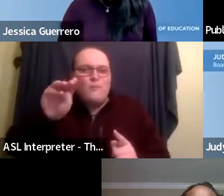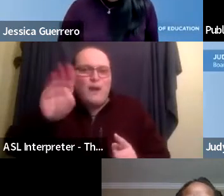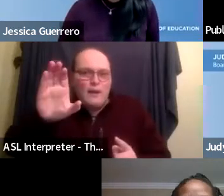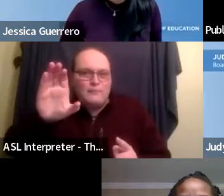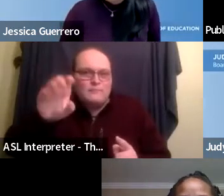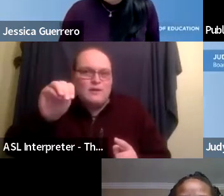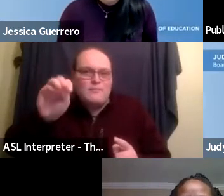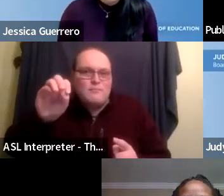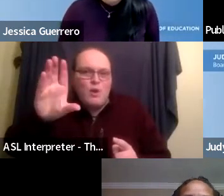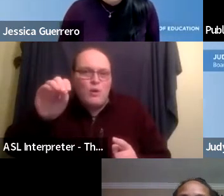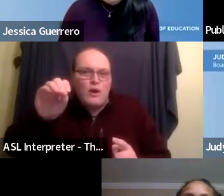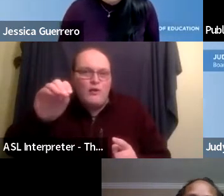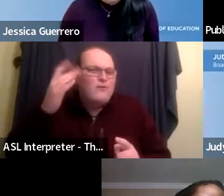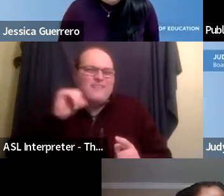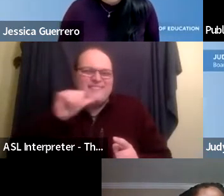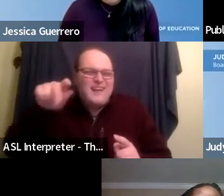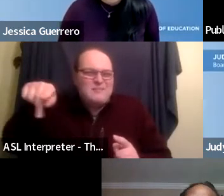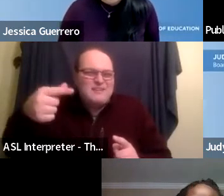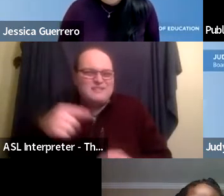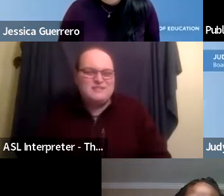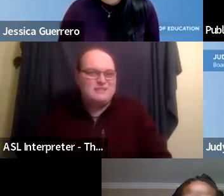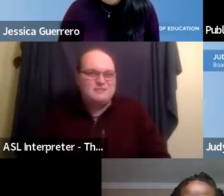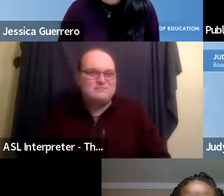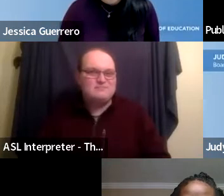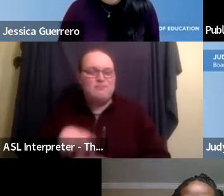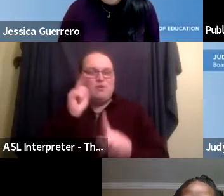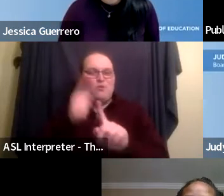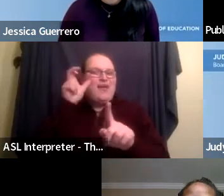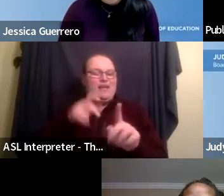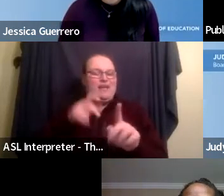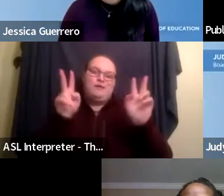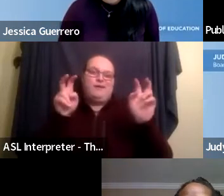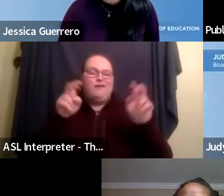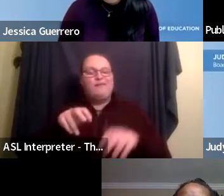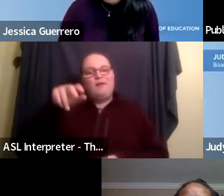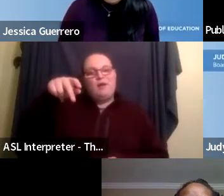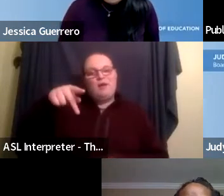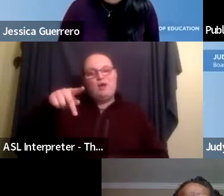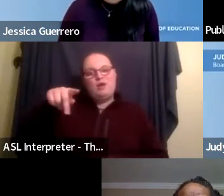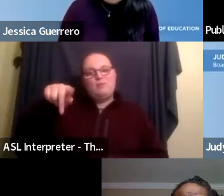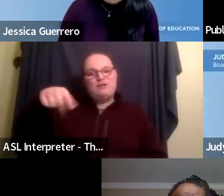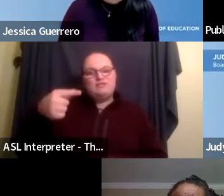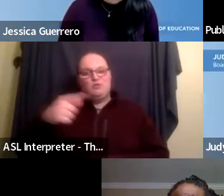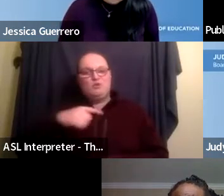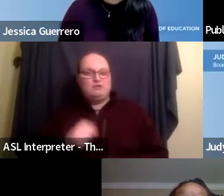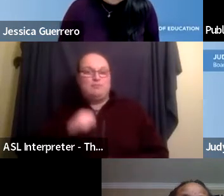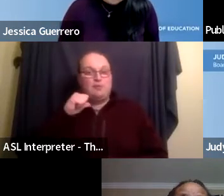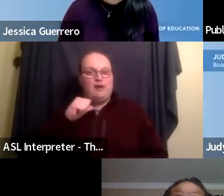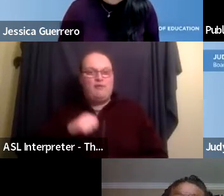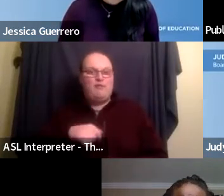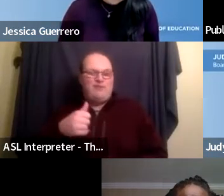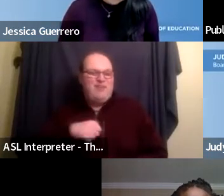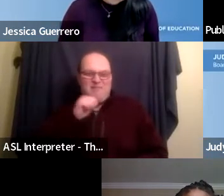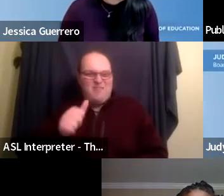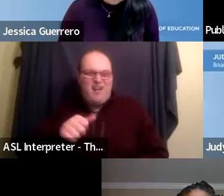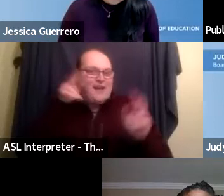Prince George is proud, this doesn't make me Prince George proud to know that my child will be sitting on a bus